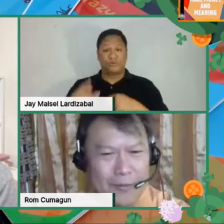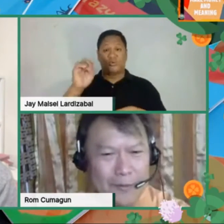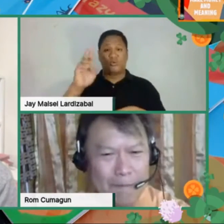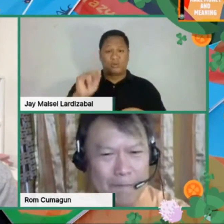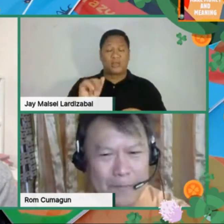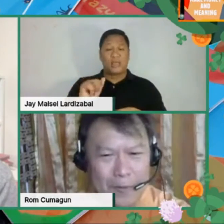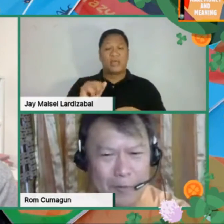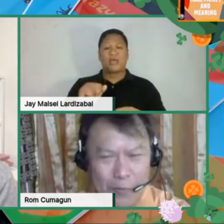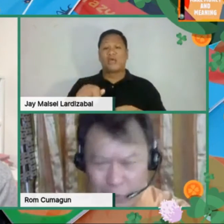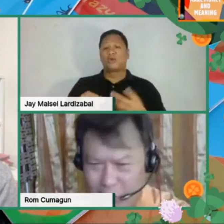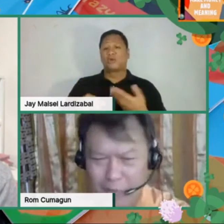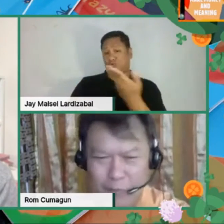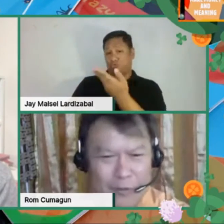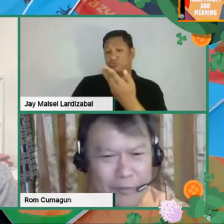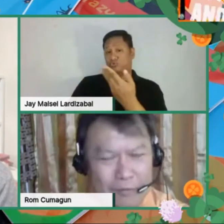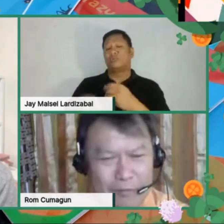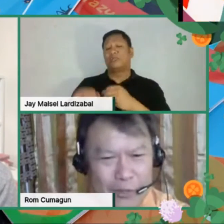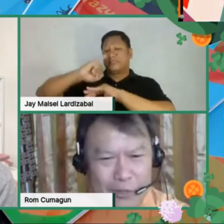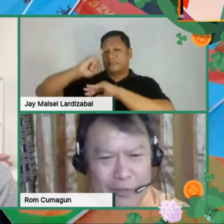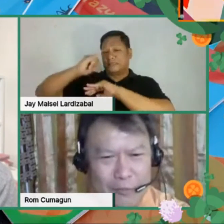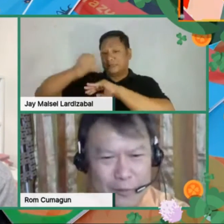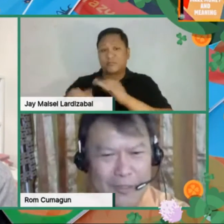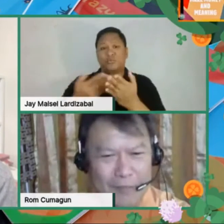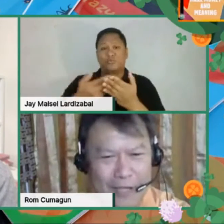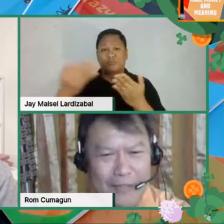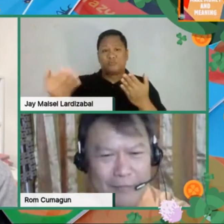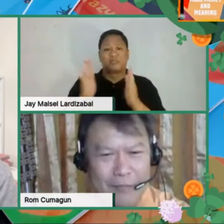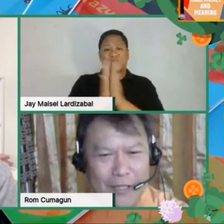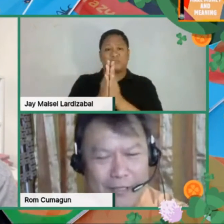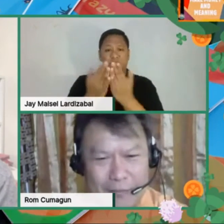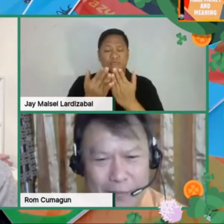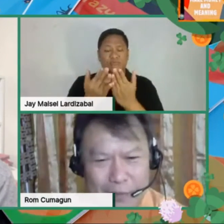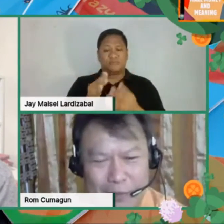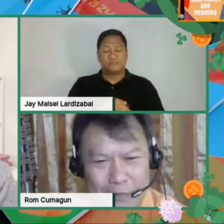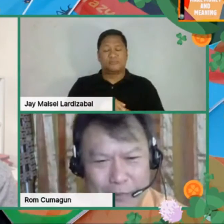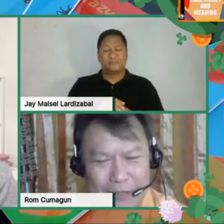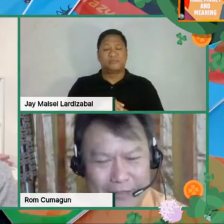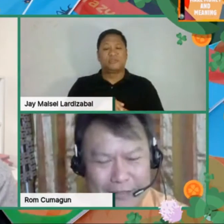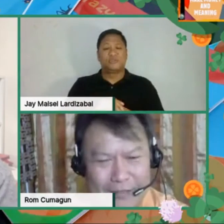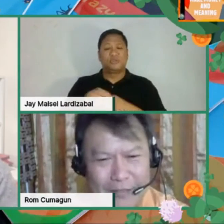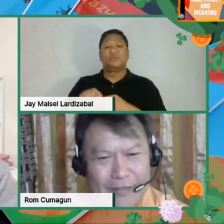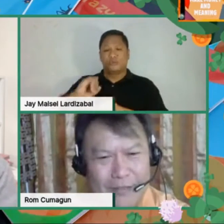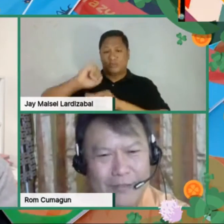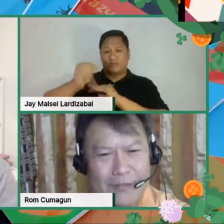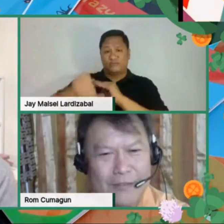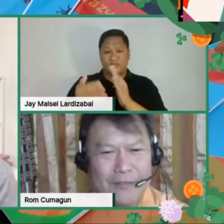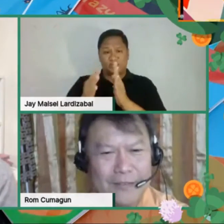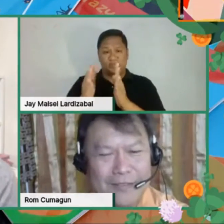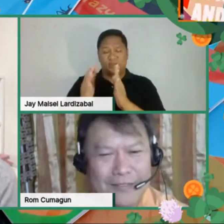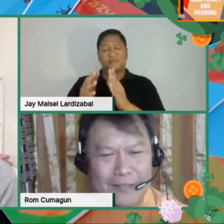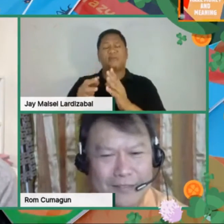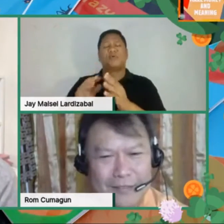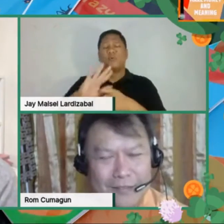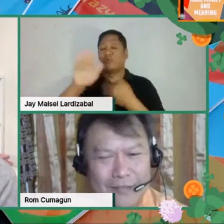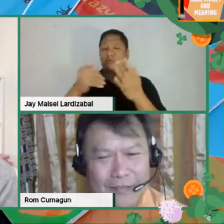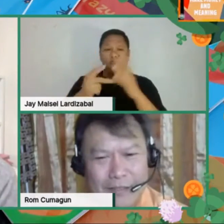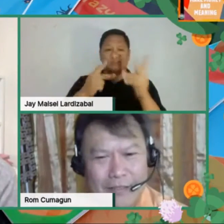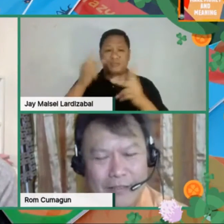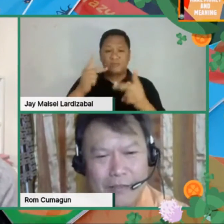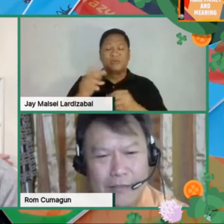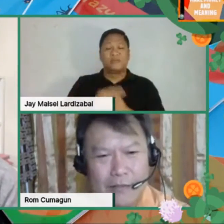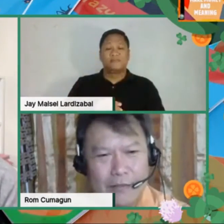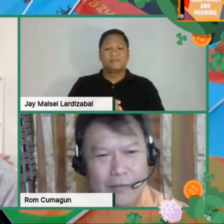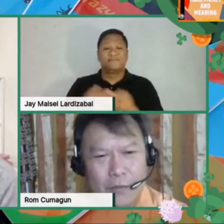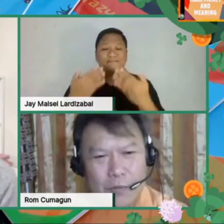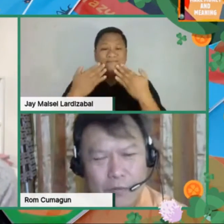everybody to purchase the book. Purchase the book. Invite everybody to purchase the book. Ay, thank you po. And thank you